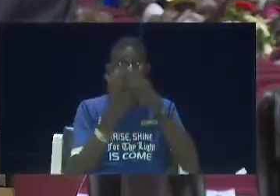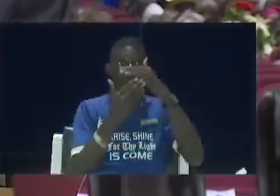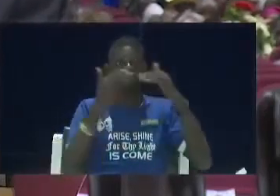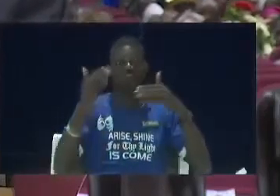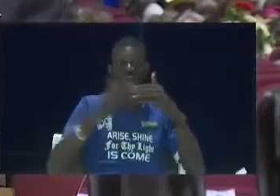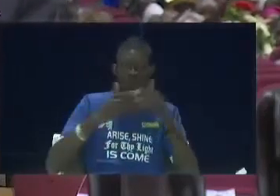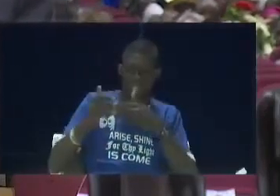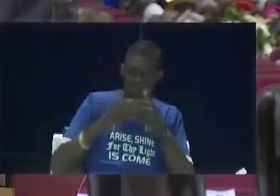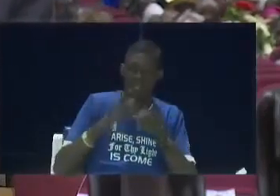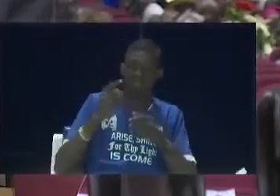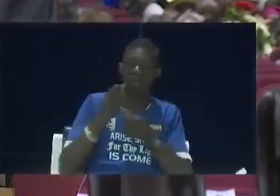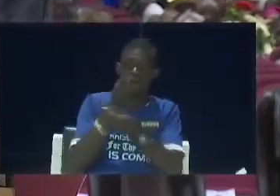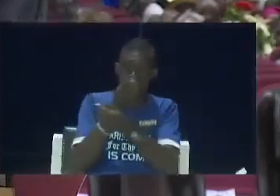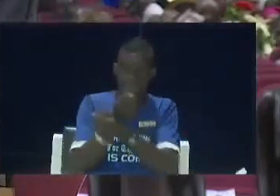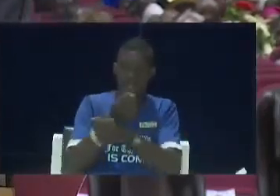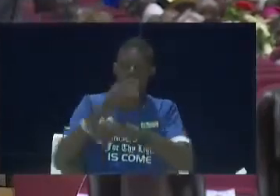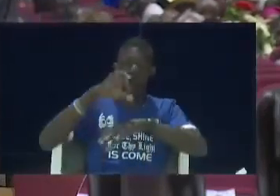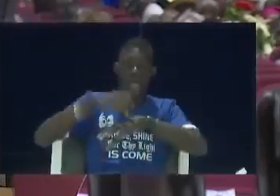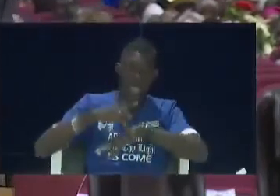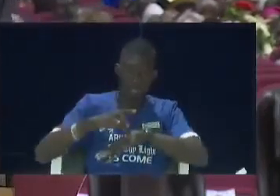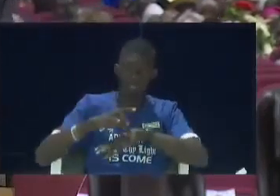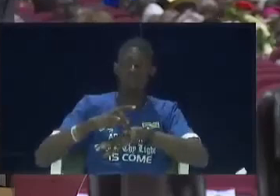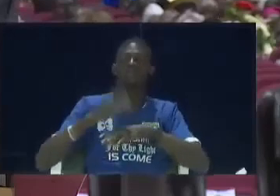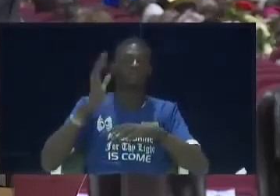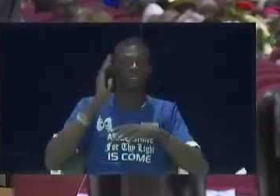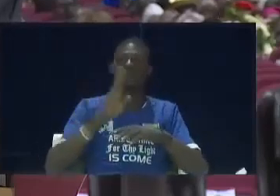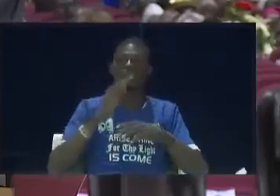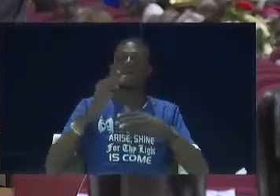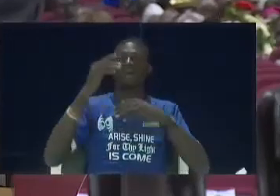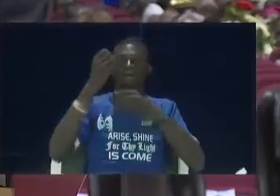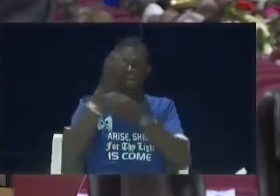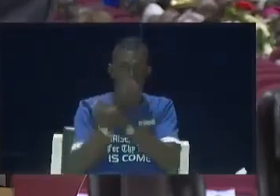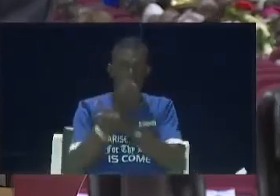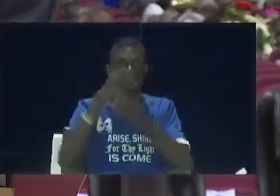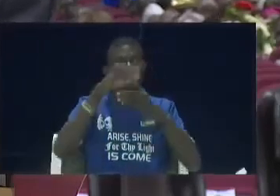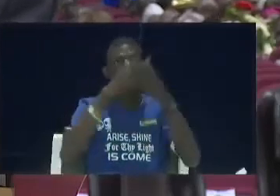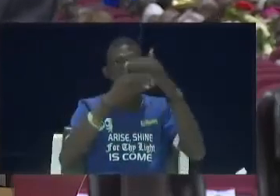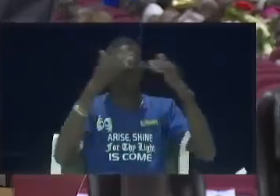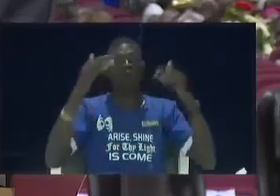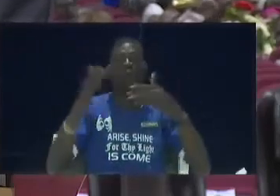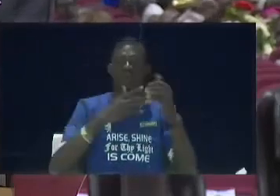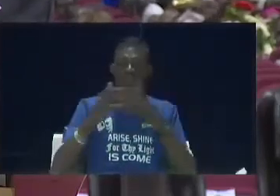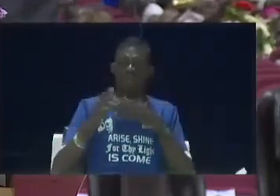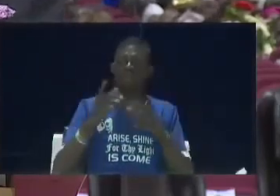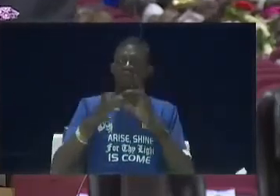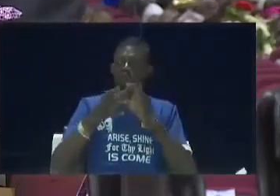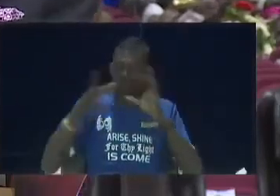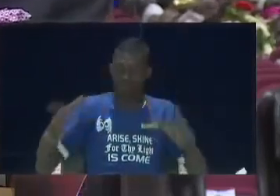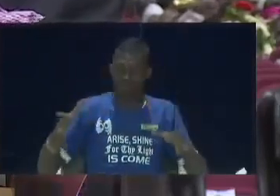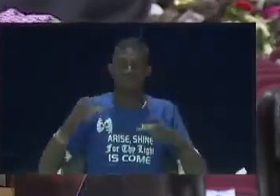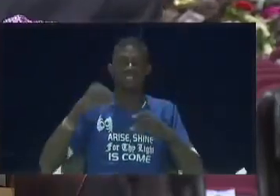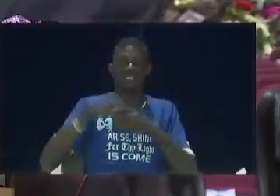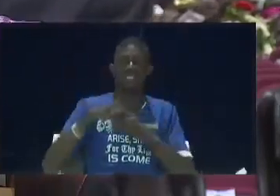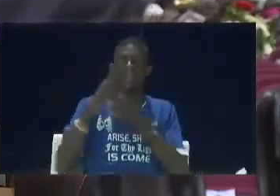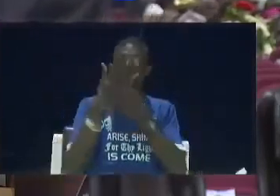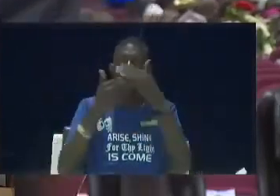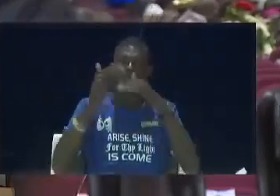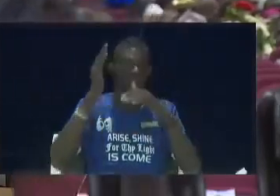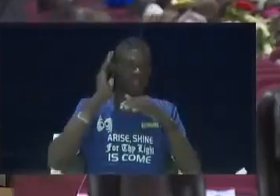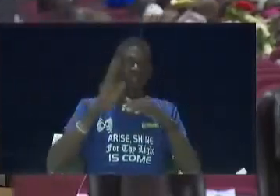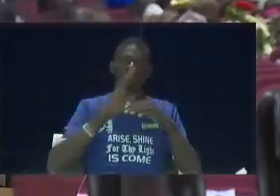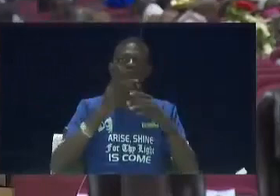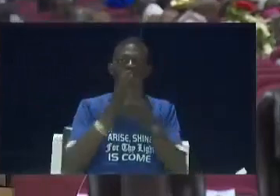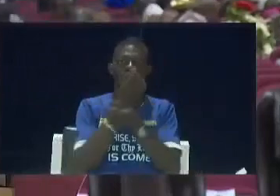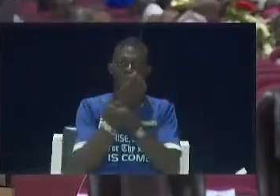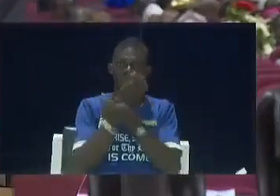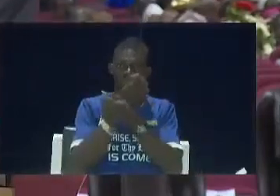you bind on earth shall be bound in heaven. Whatsoever you lose on earth shall be loosed in heaven. This